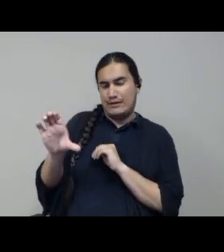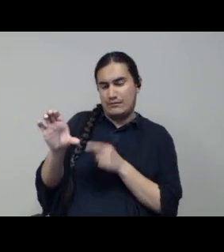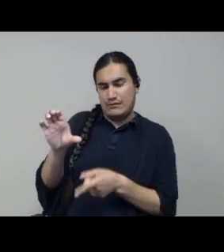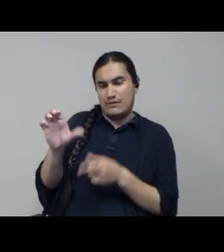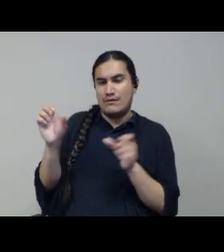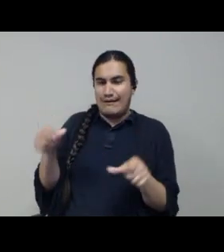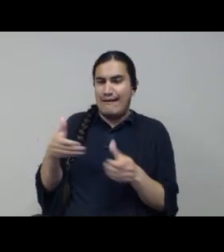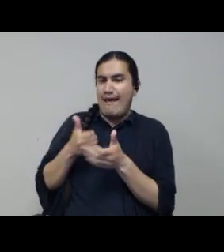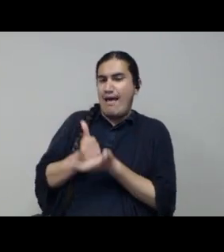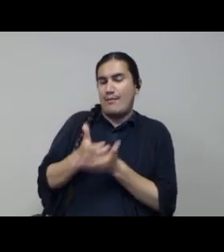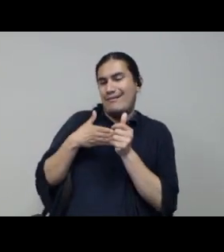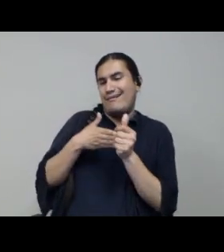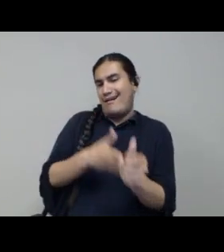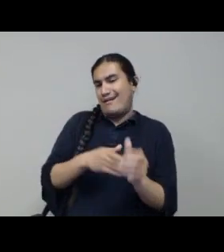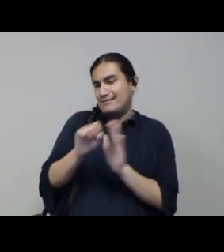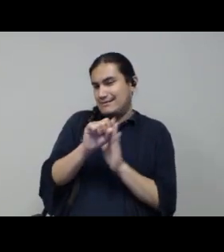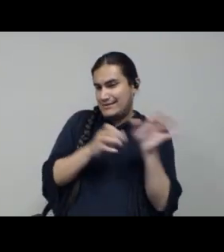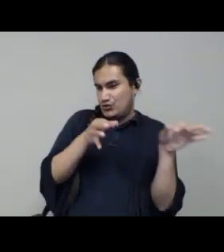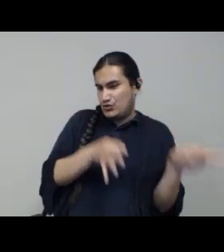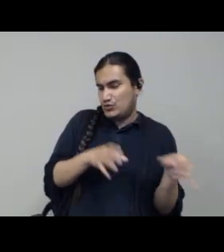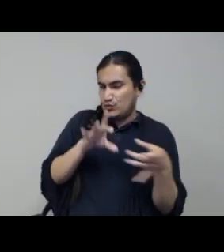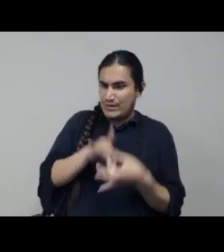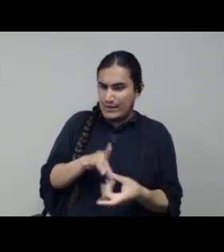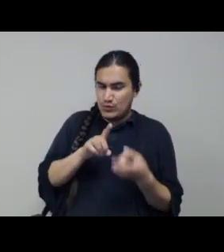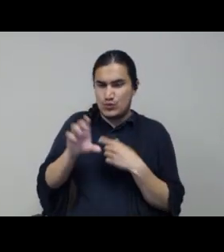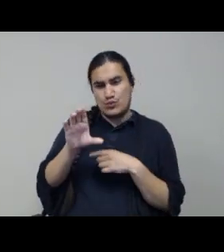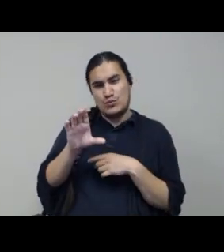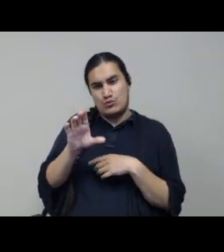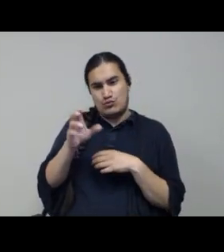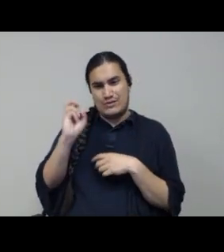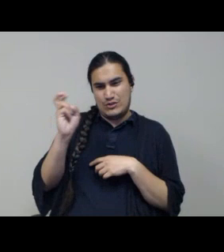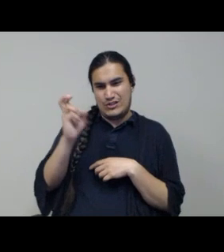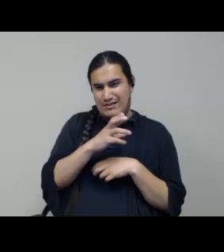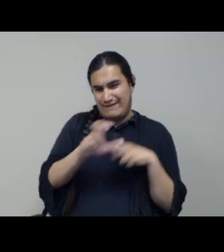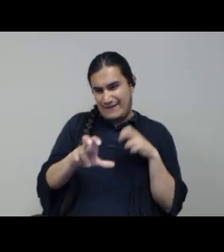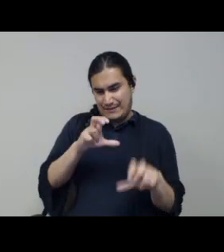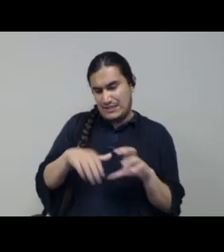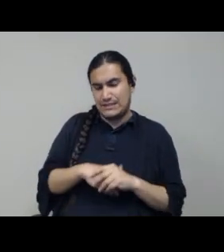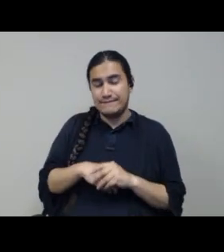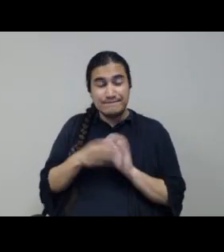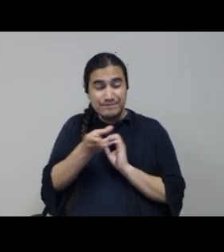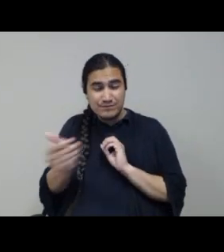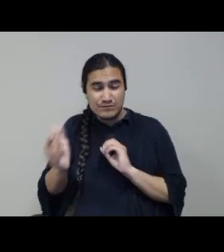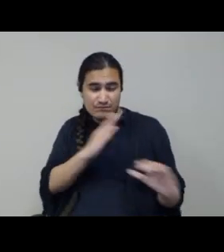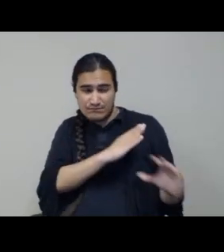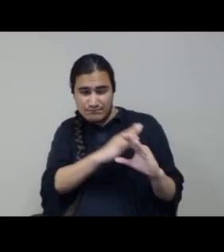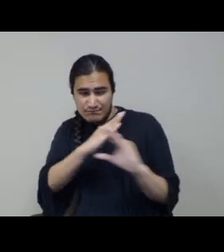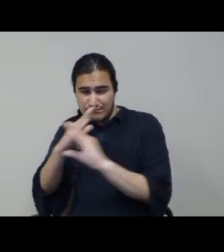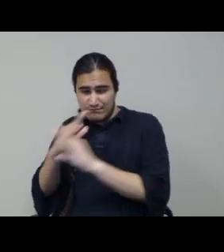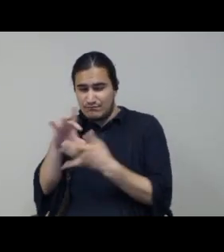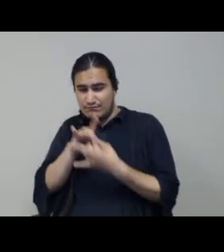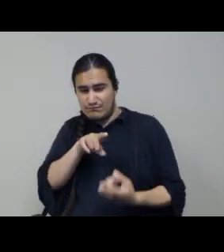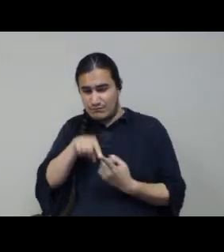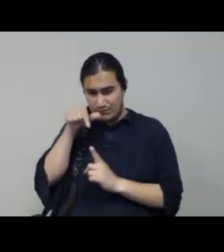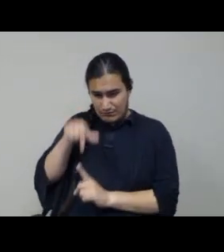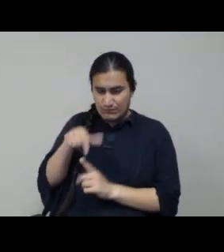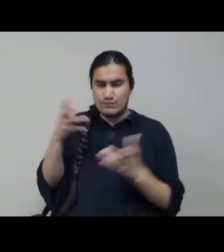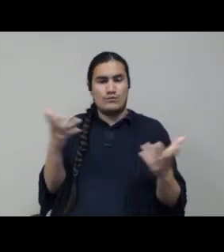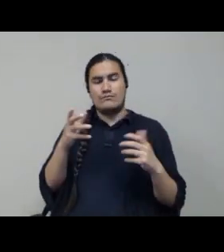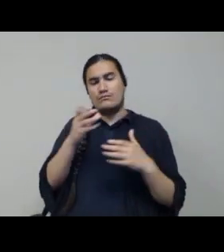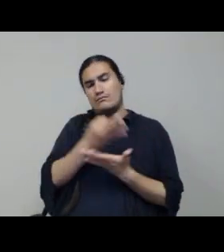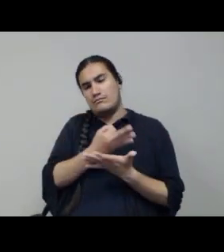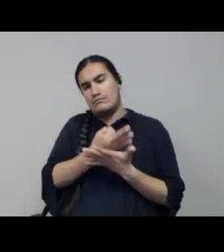guide statewide decisions on transportation investments. There are a couple of obstacles in regards to what a